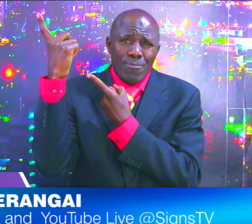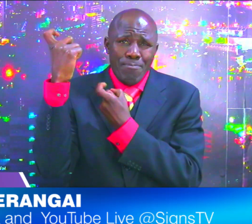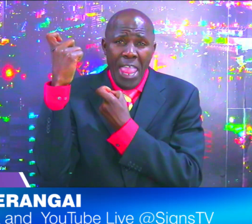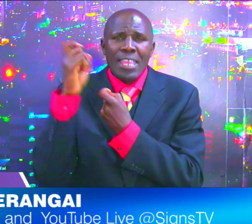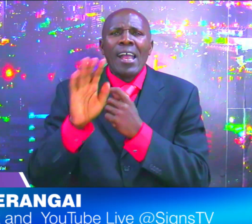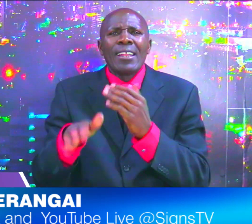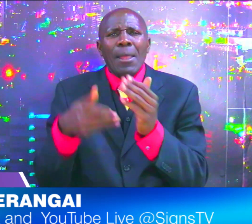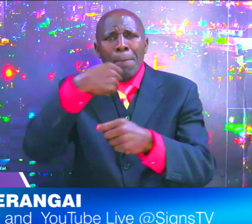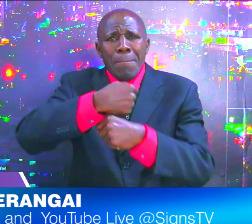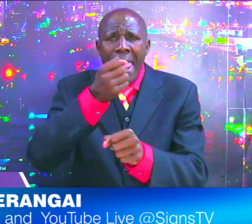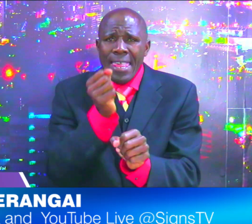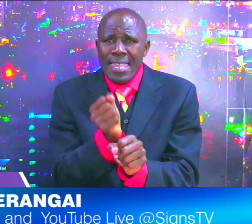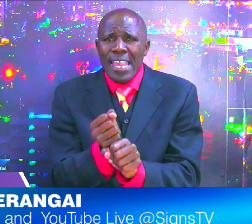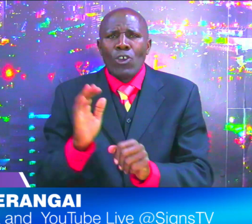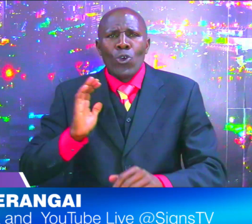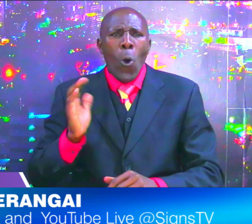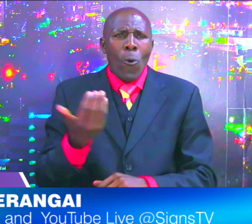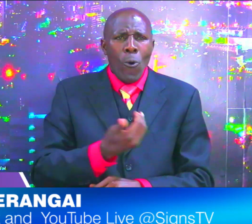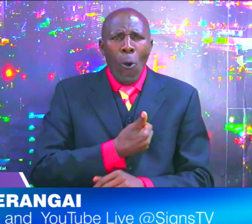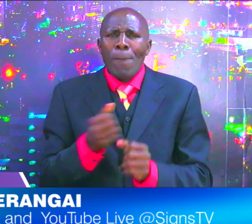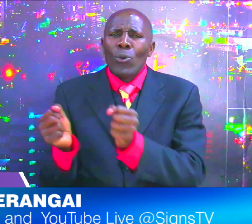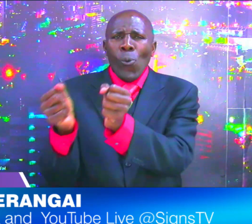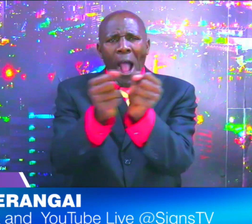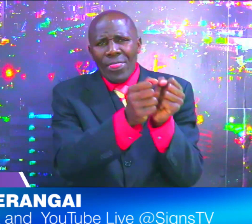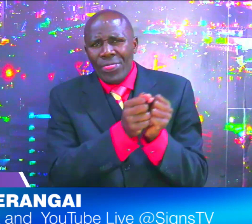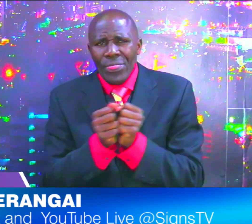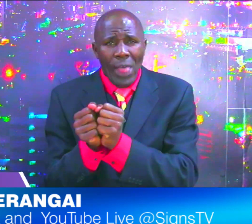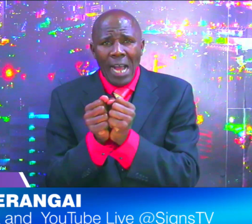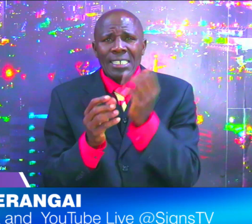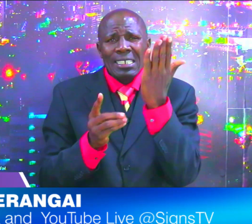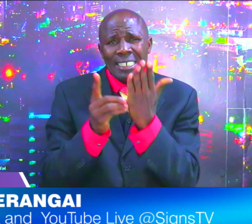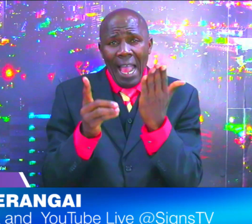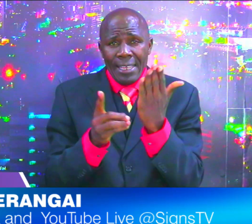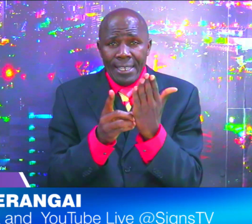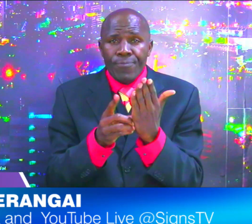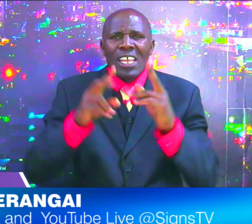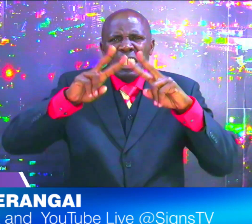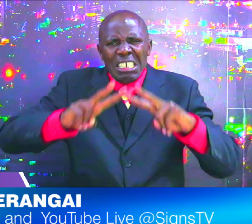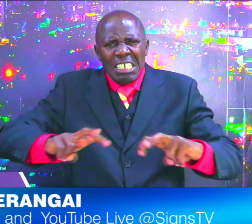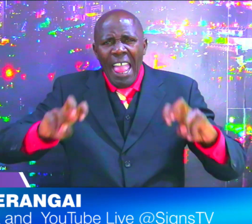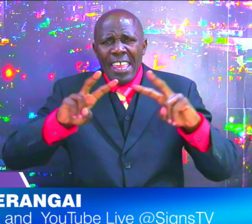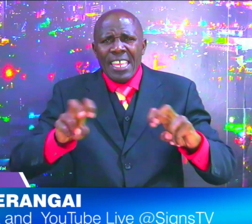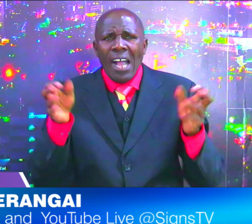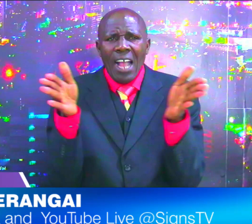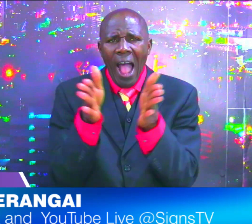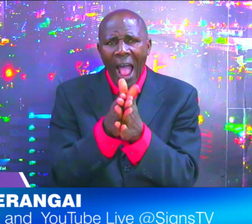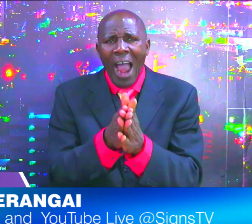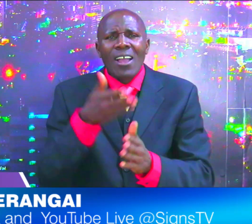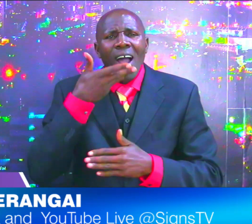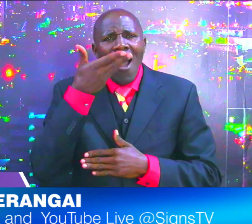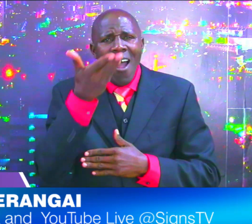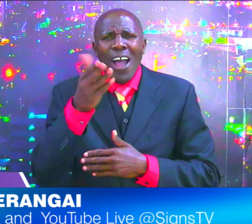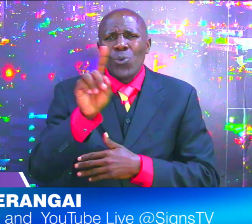Shadrach Moses is expected to provide the committee with an update on the